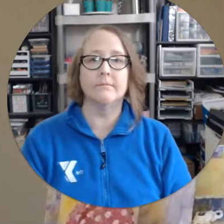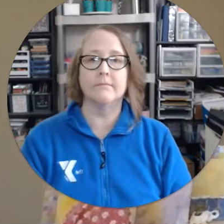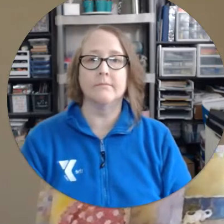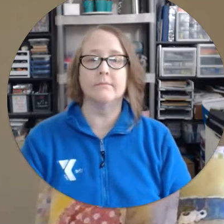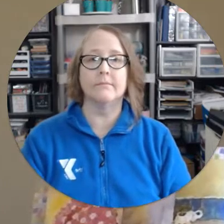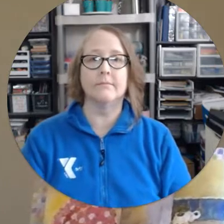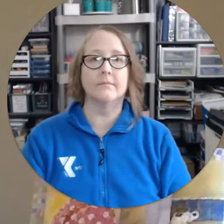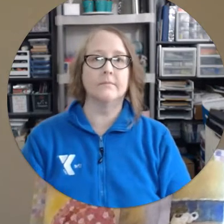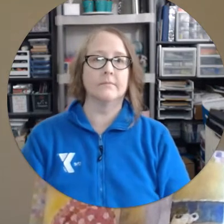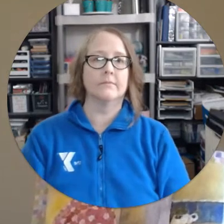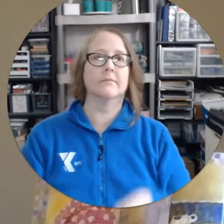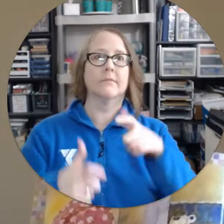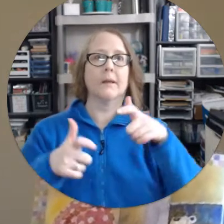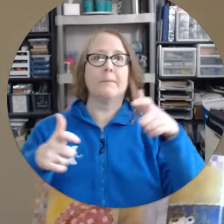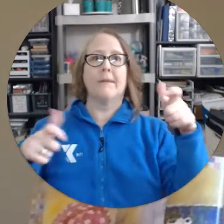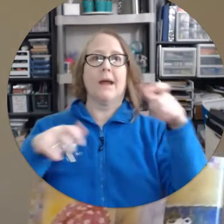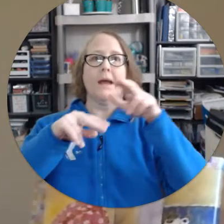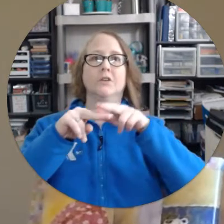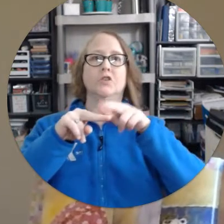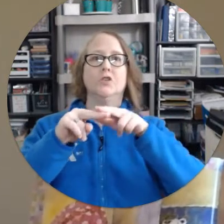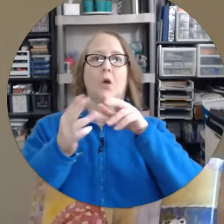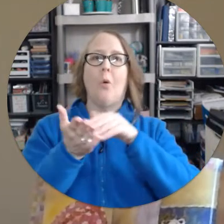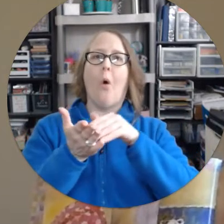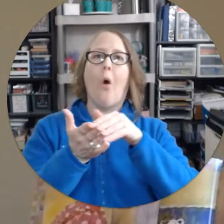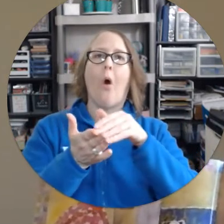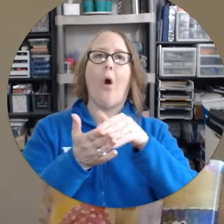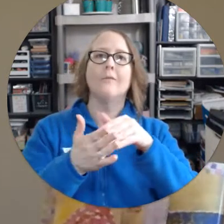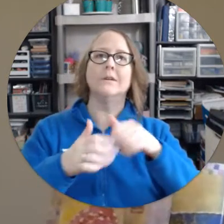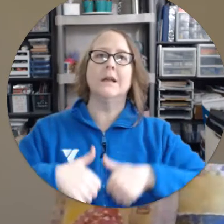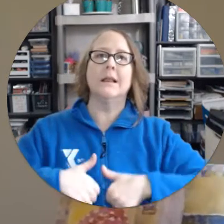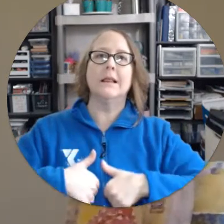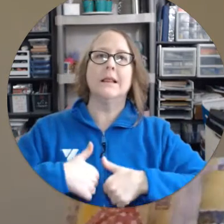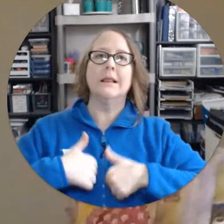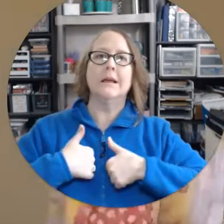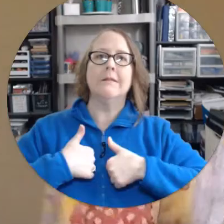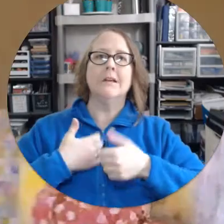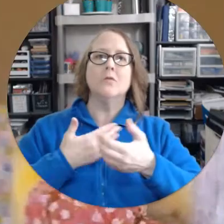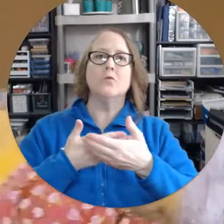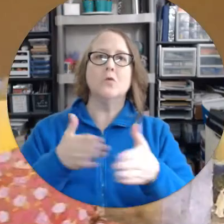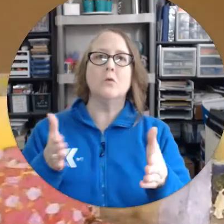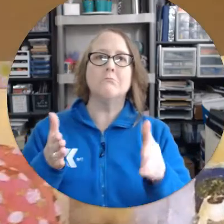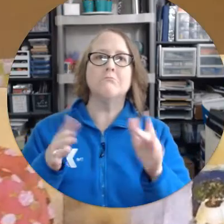Our big chair often sits in our living room, empty now.